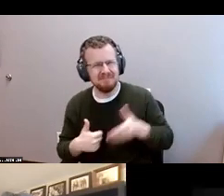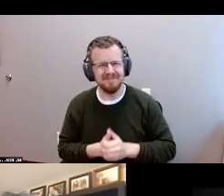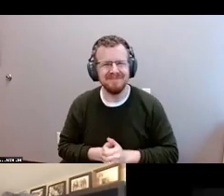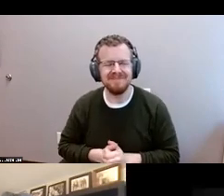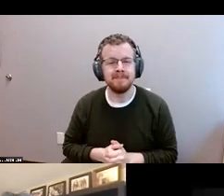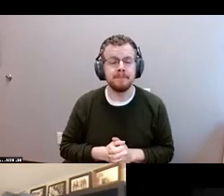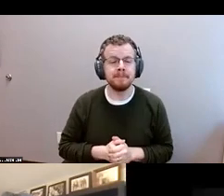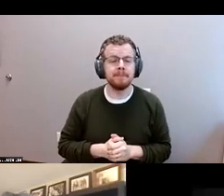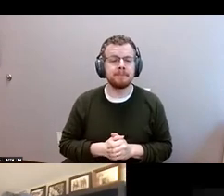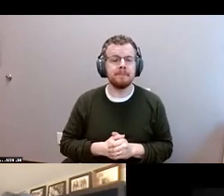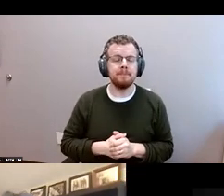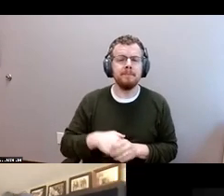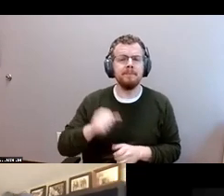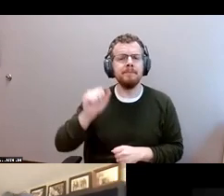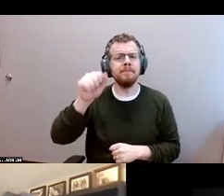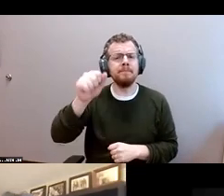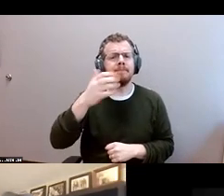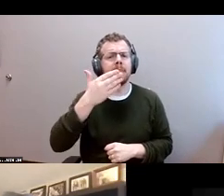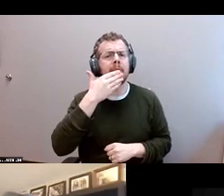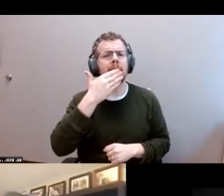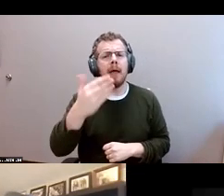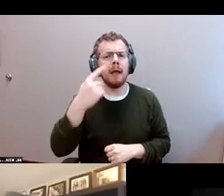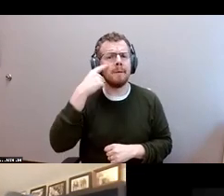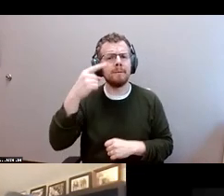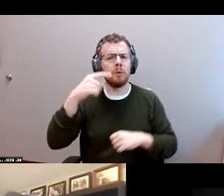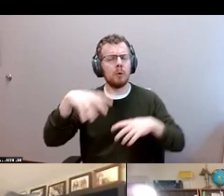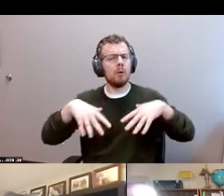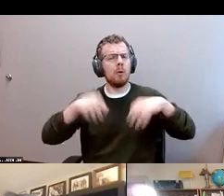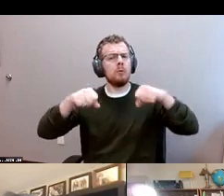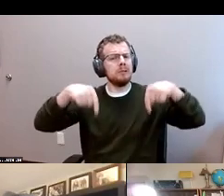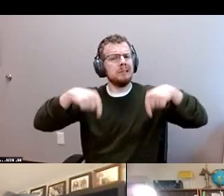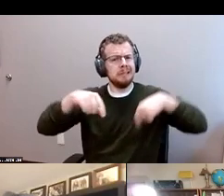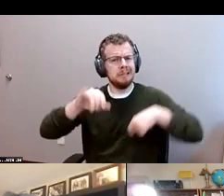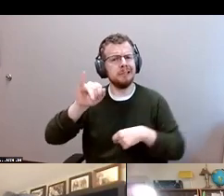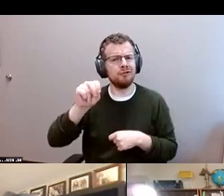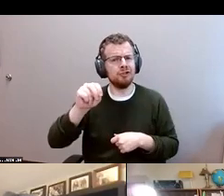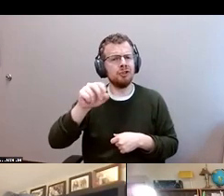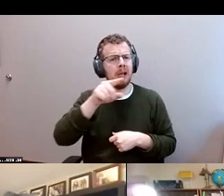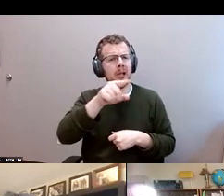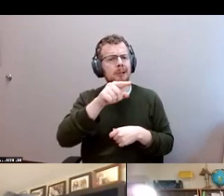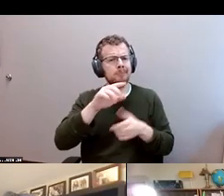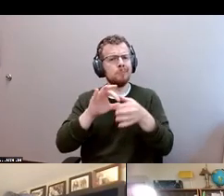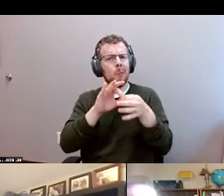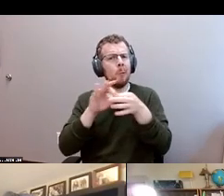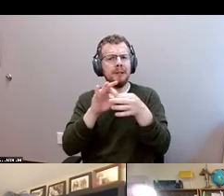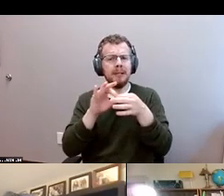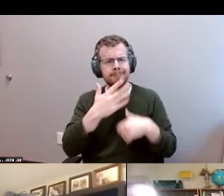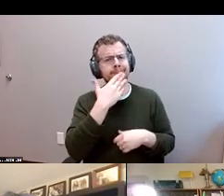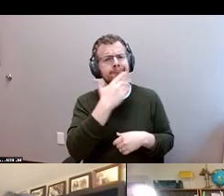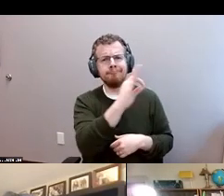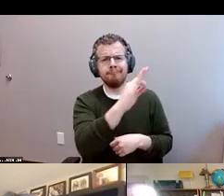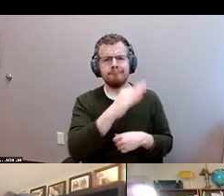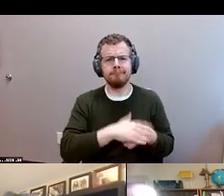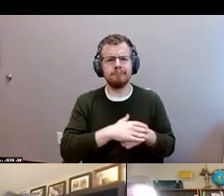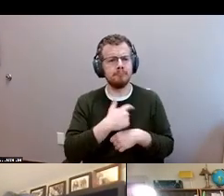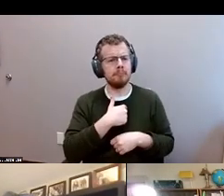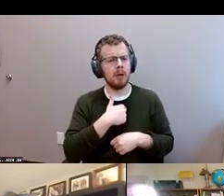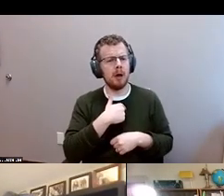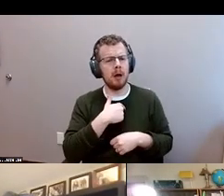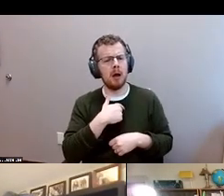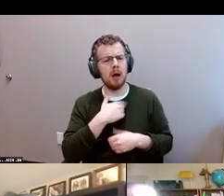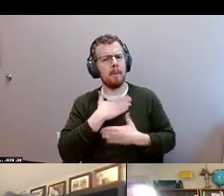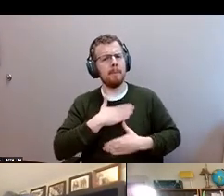Well, thanks for coordinating this, Jen. And I really appreciate the initial